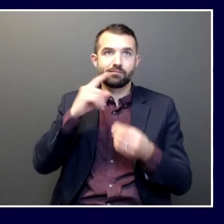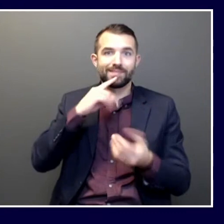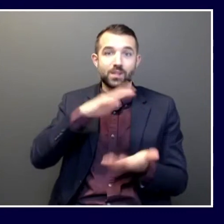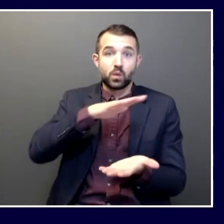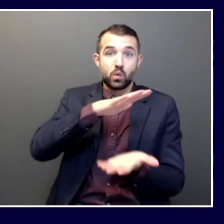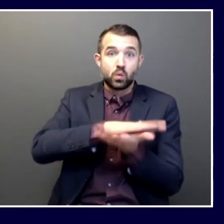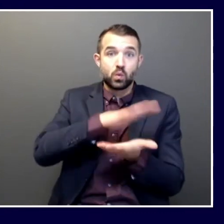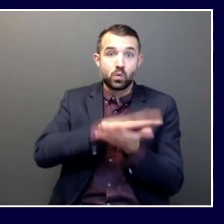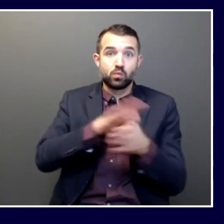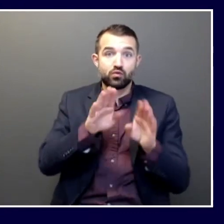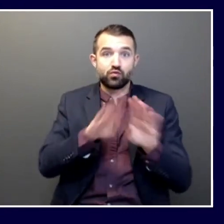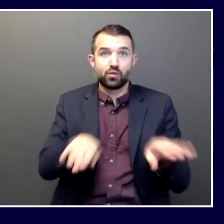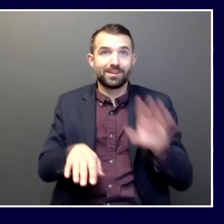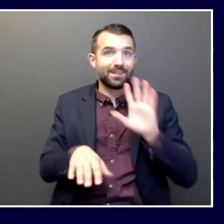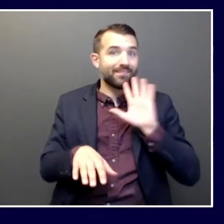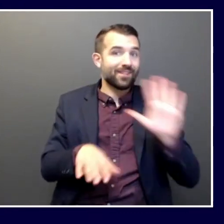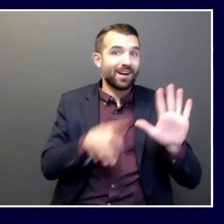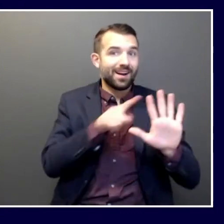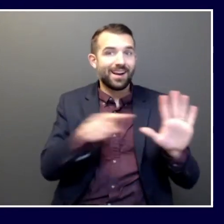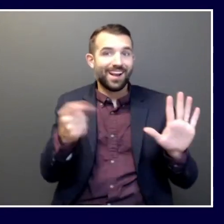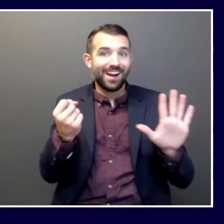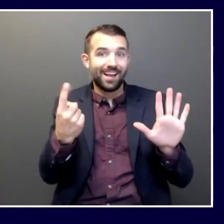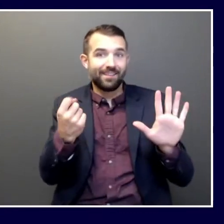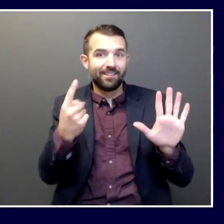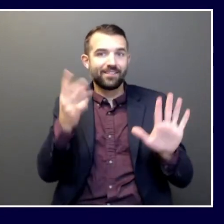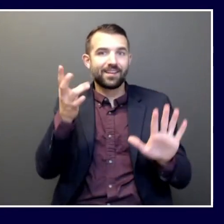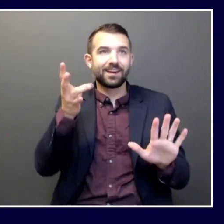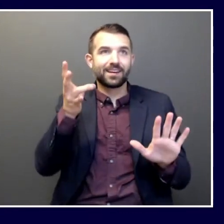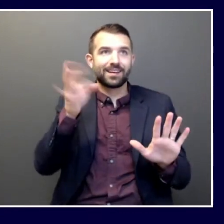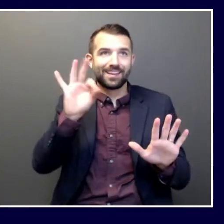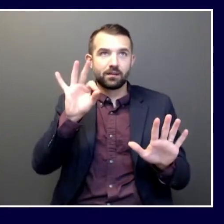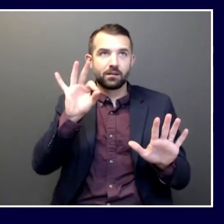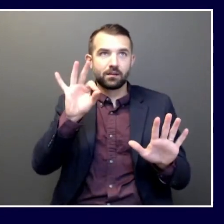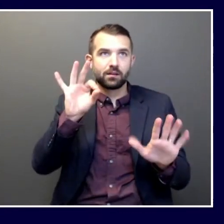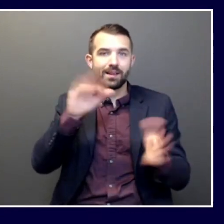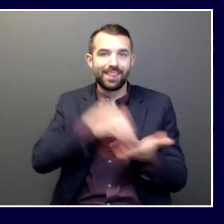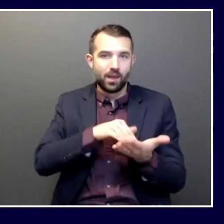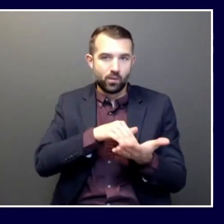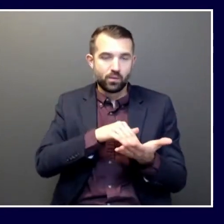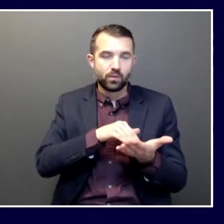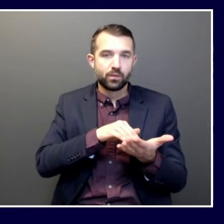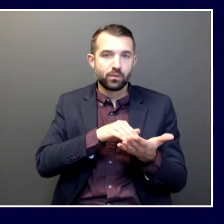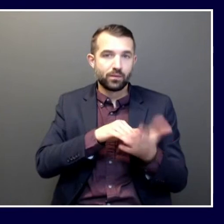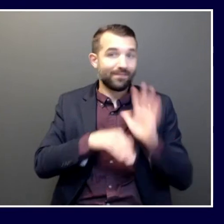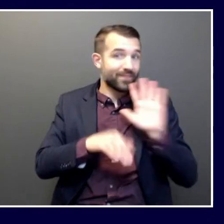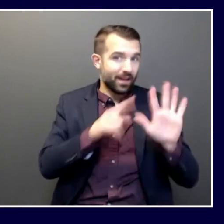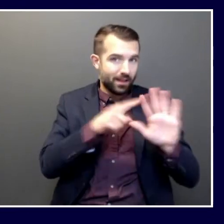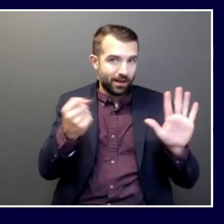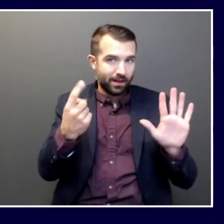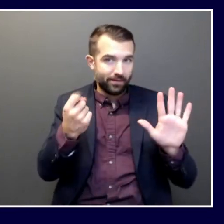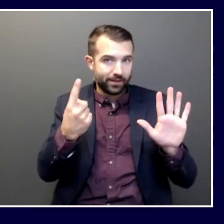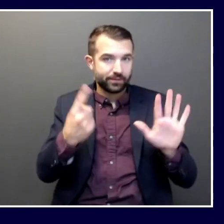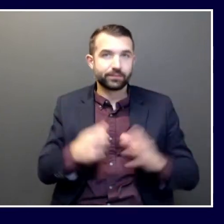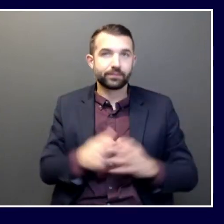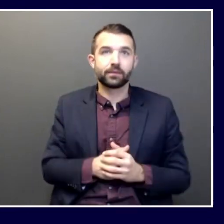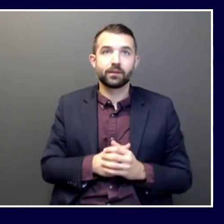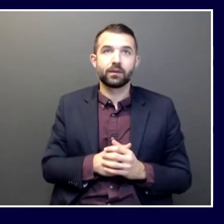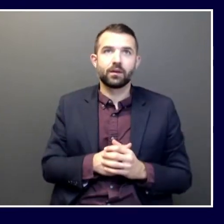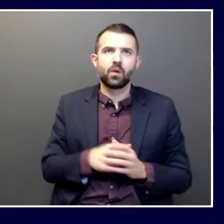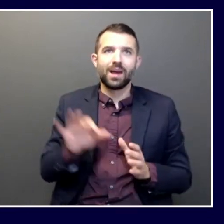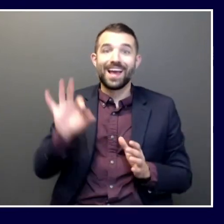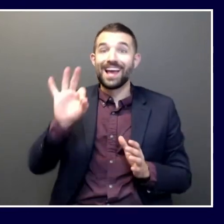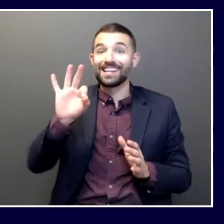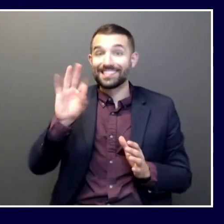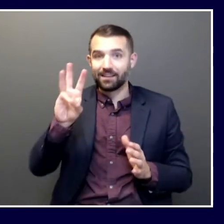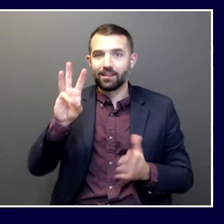on for school-based clinics. The 96,000 number is the number that is going to be on our dashboard. We expect to be reporting